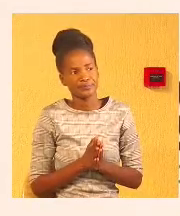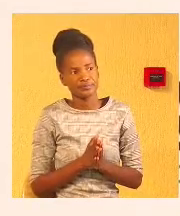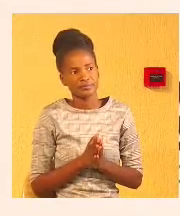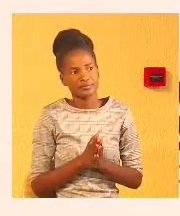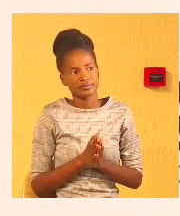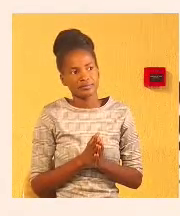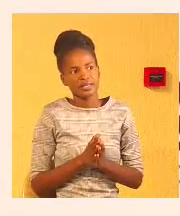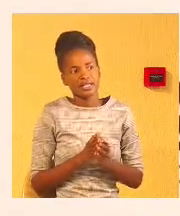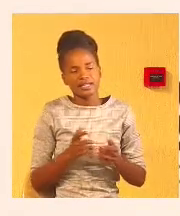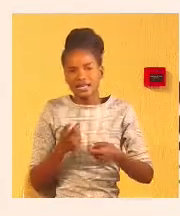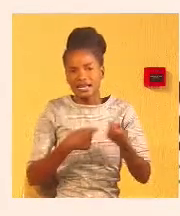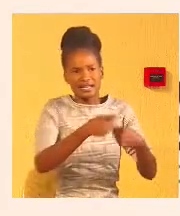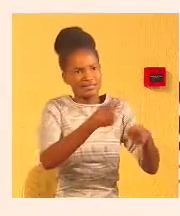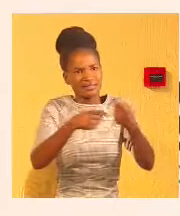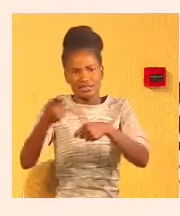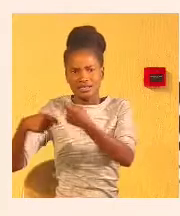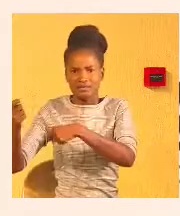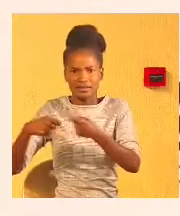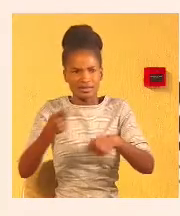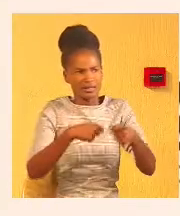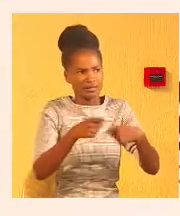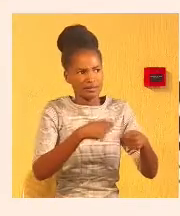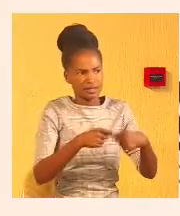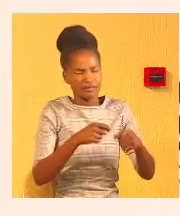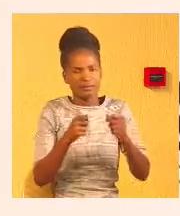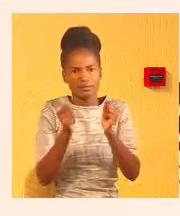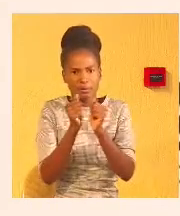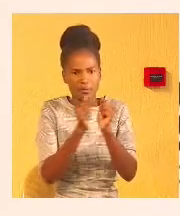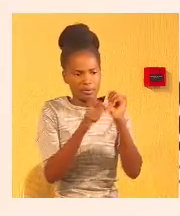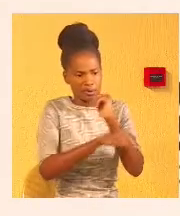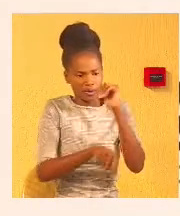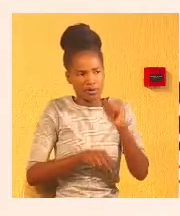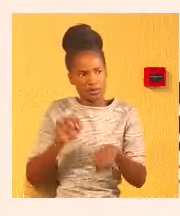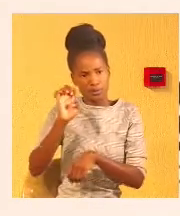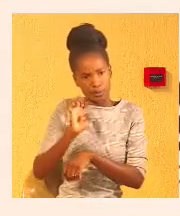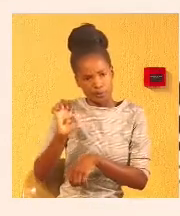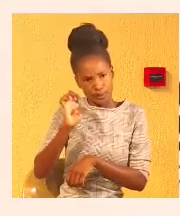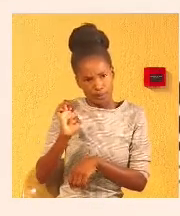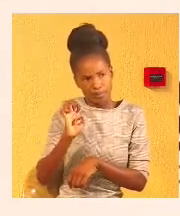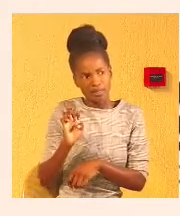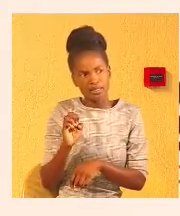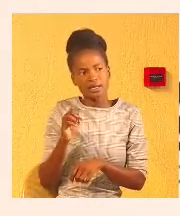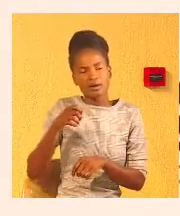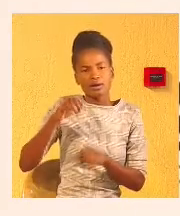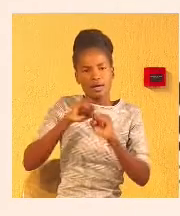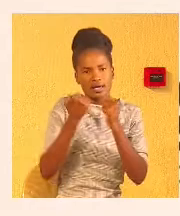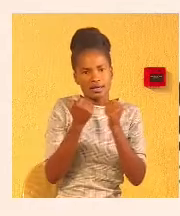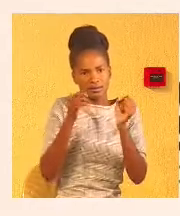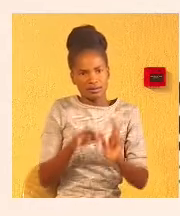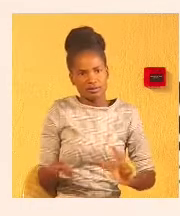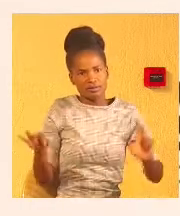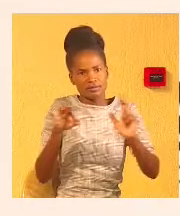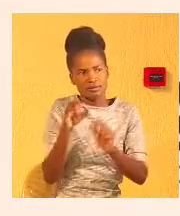began to export among one another. So what we are suggesting in terms of going forward